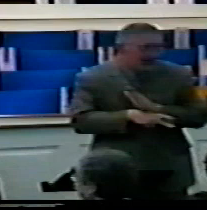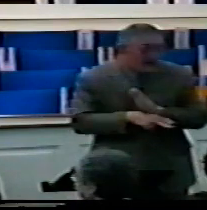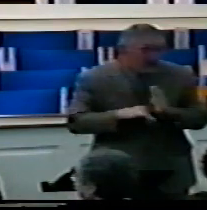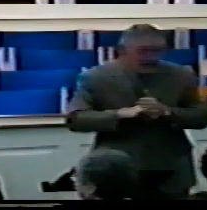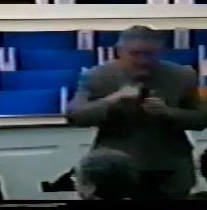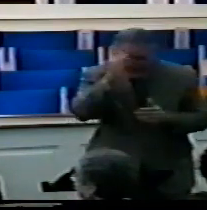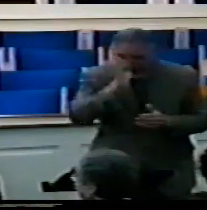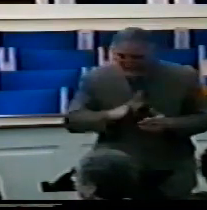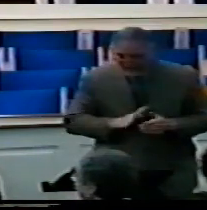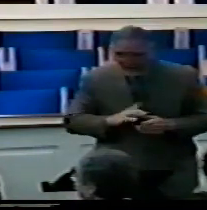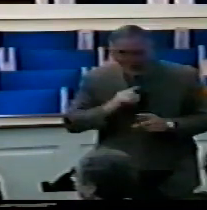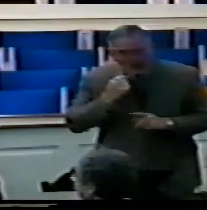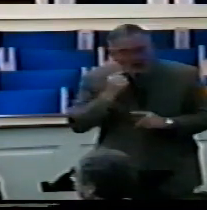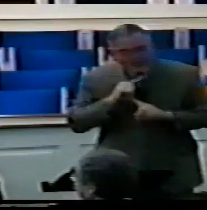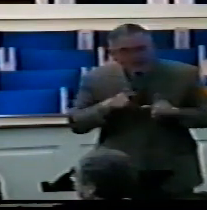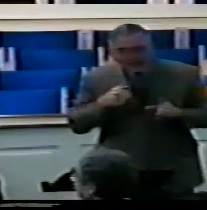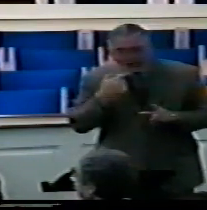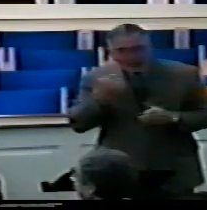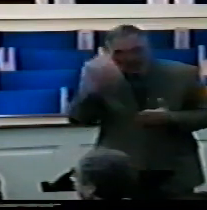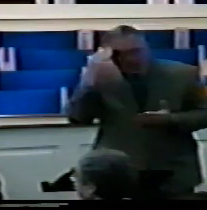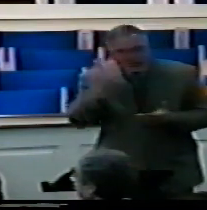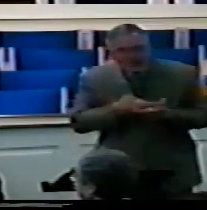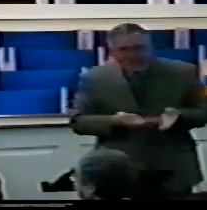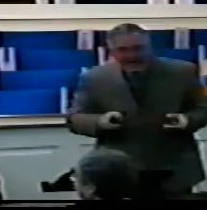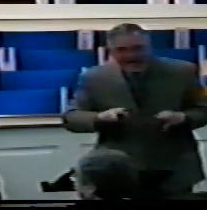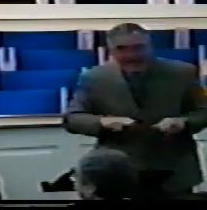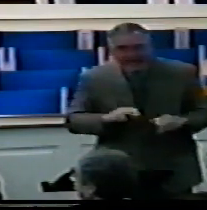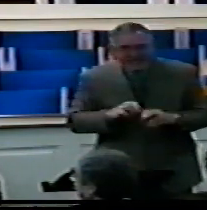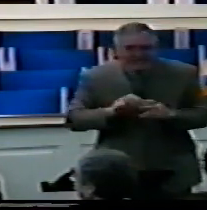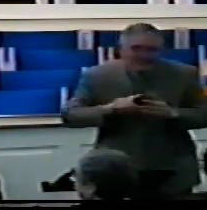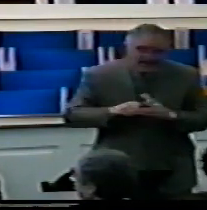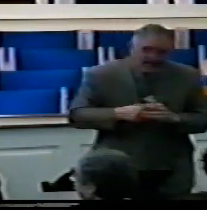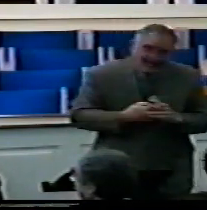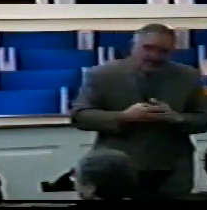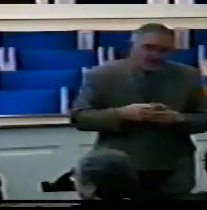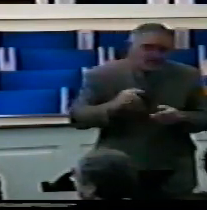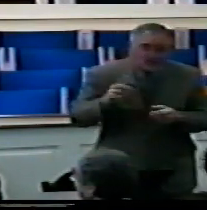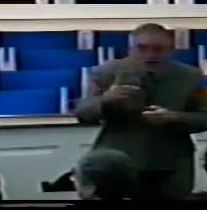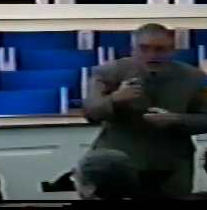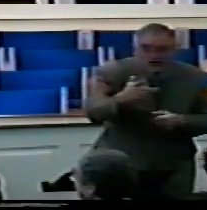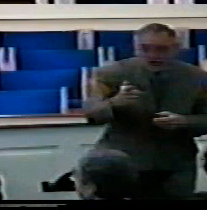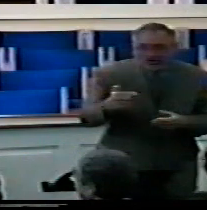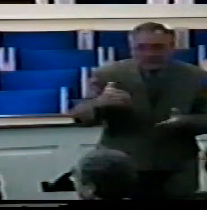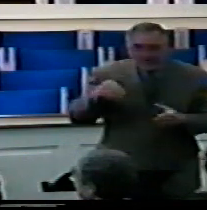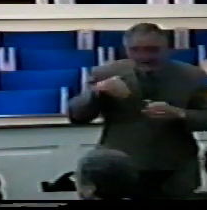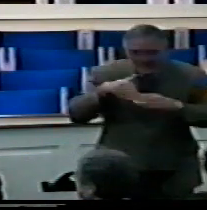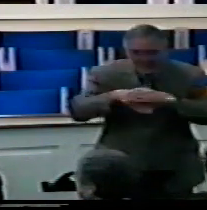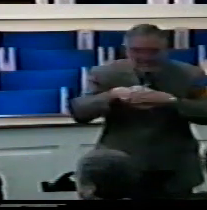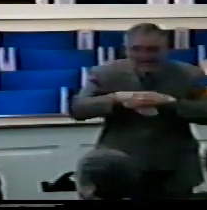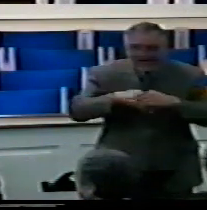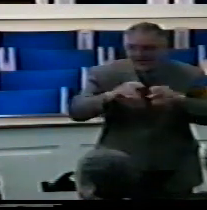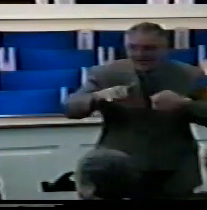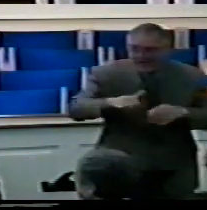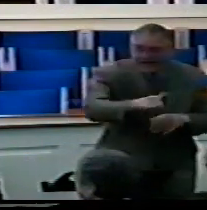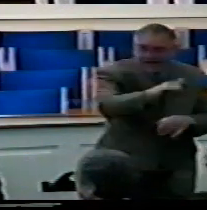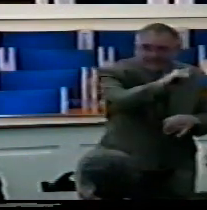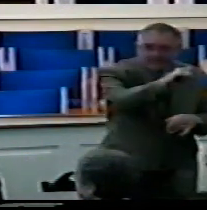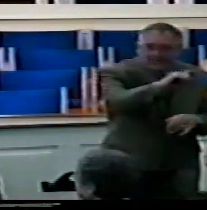happened if he had started shooting inside that old DC-3. And I remember asking that ex-Marine, sir, would you